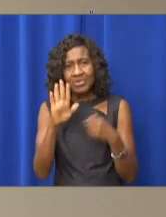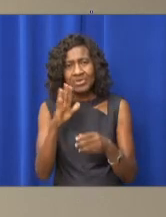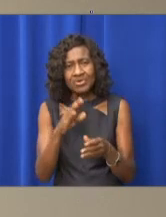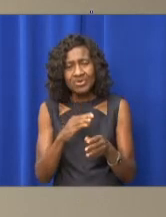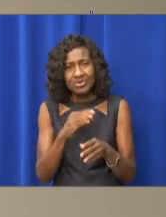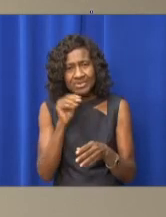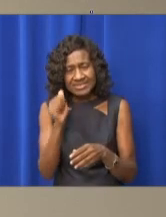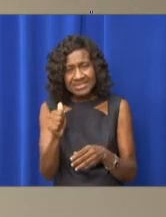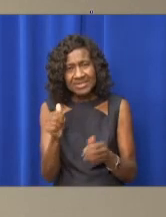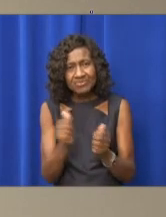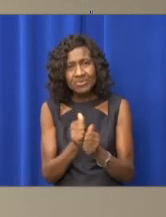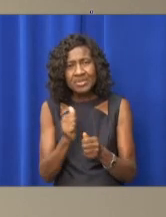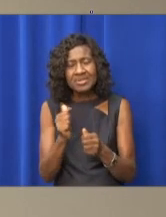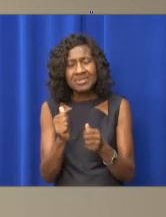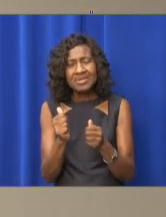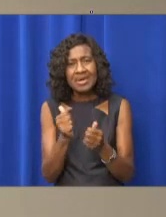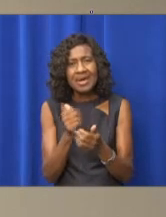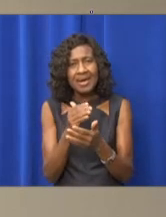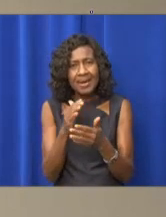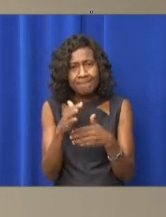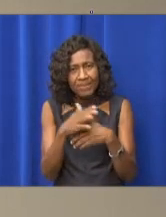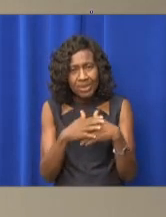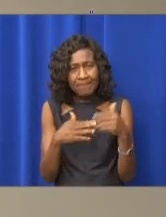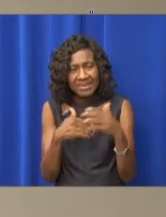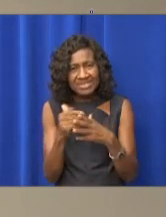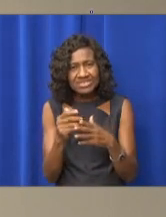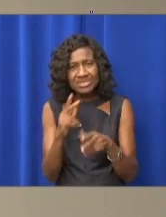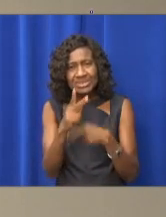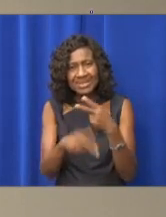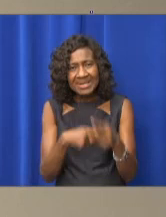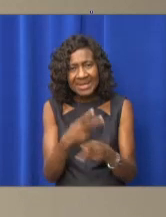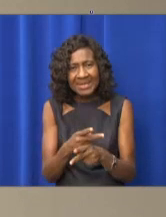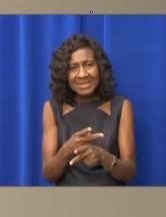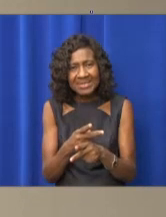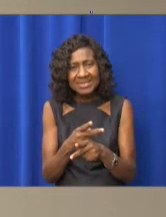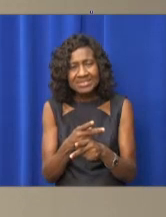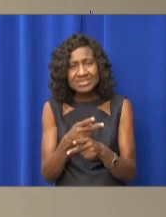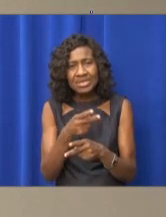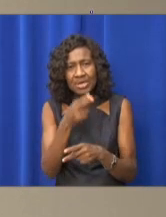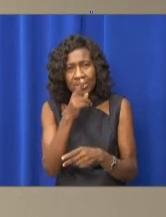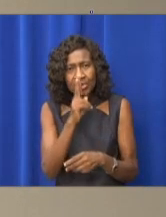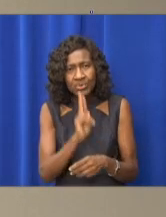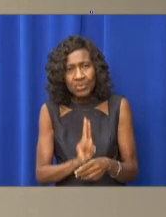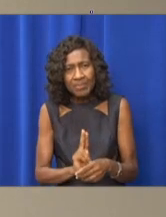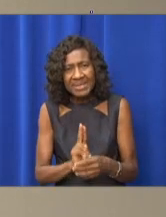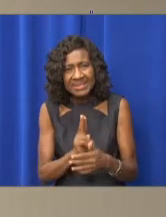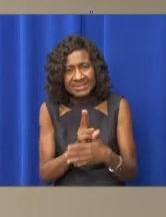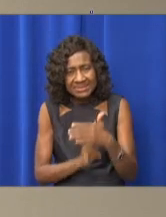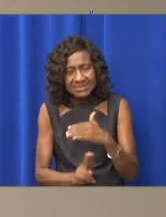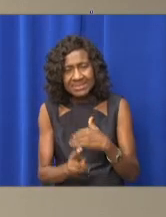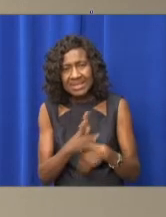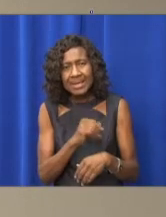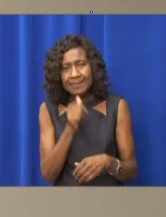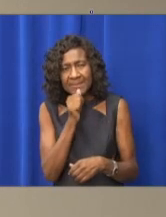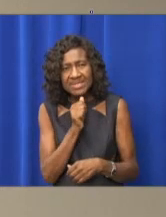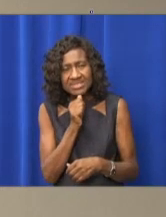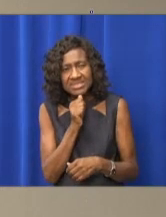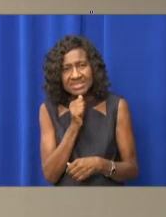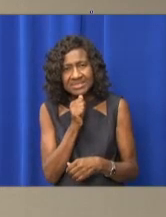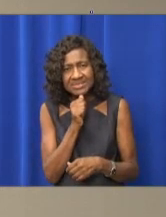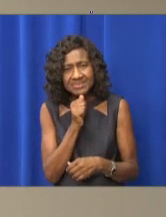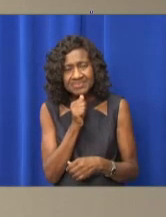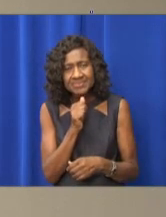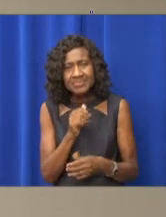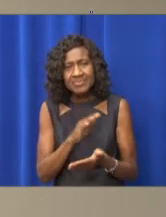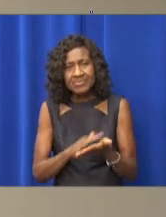compassion, kindness, humility, gentleness, and patience. Bear with each other and